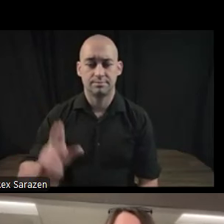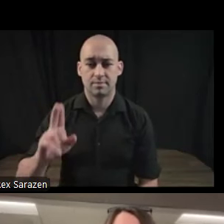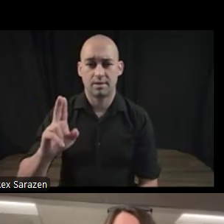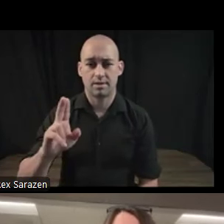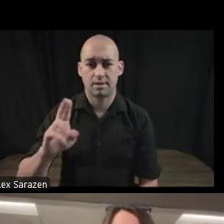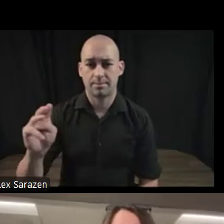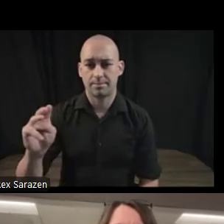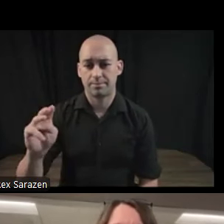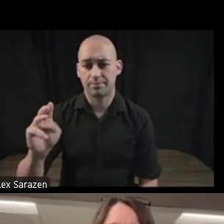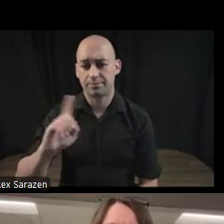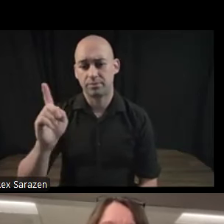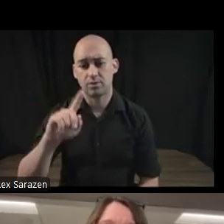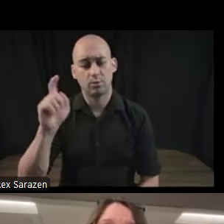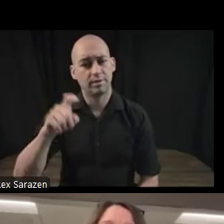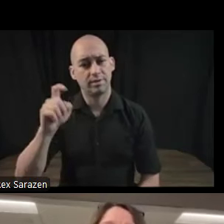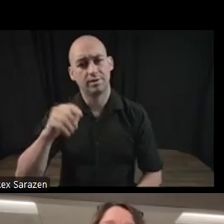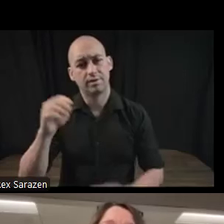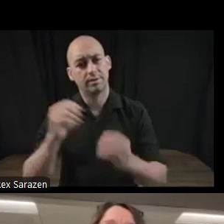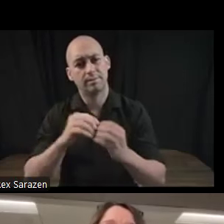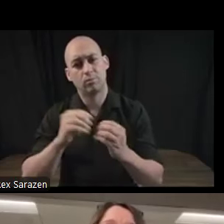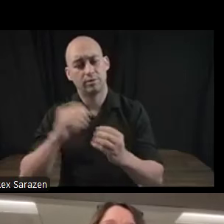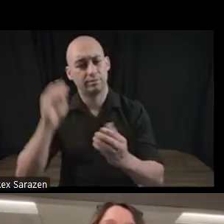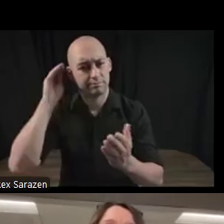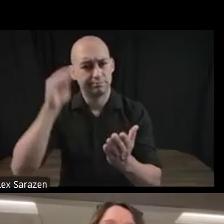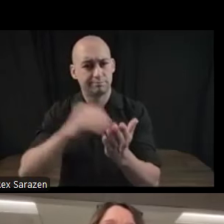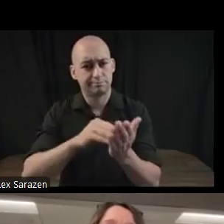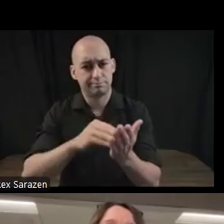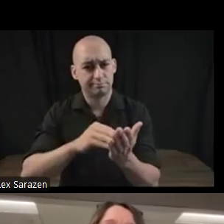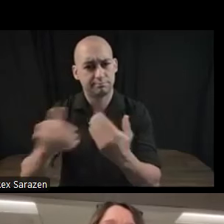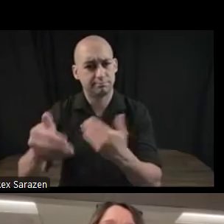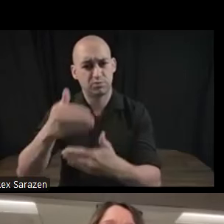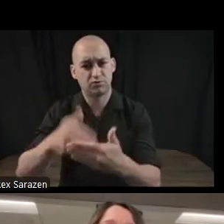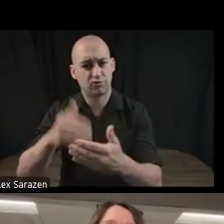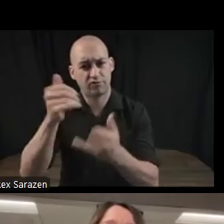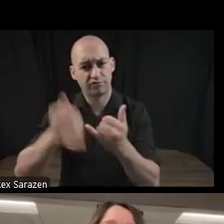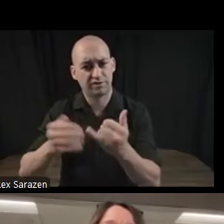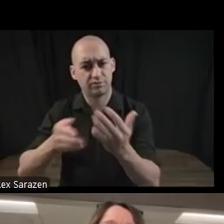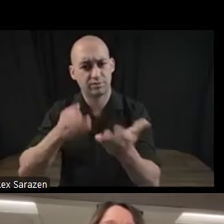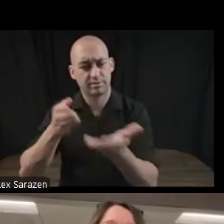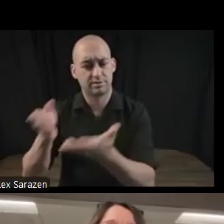Where do we need further input or engagement before finalizing recommendations?